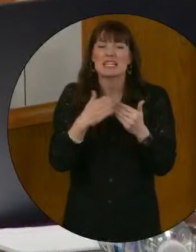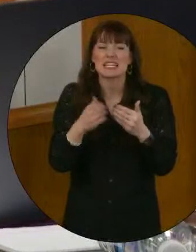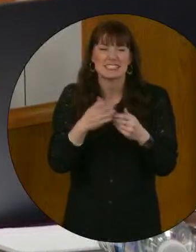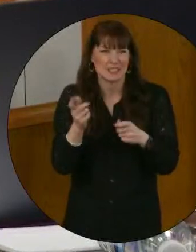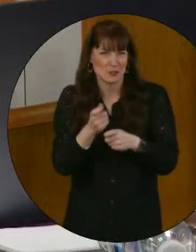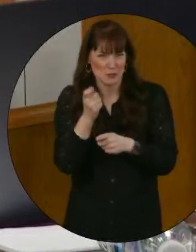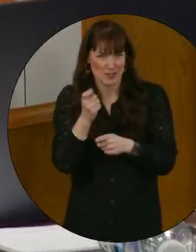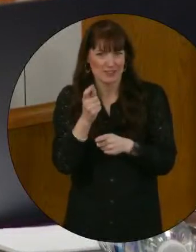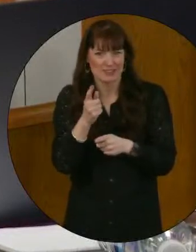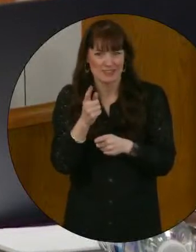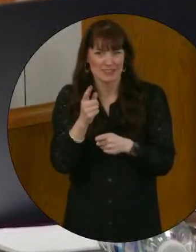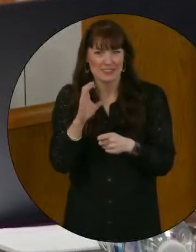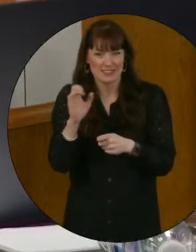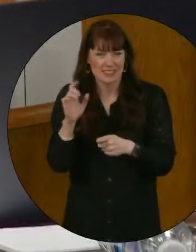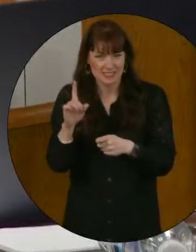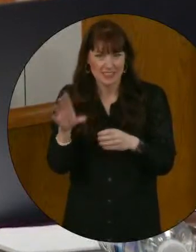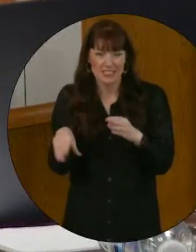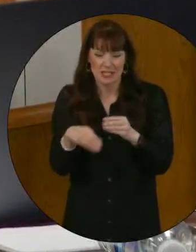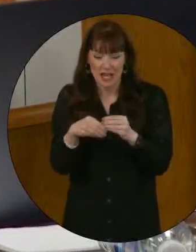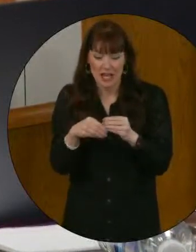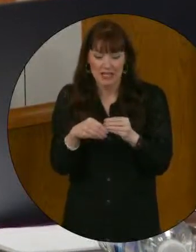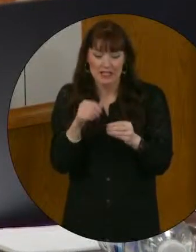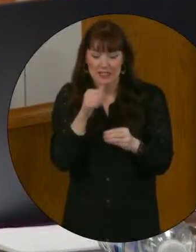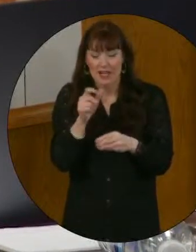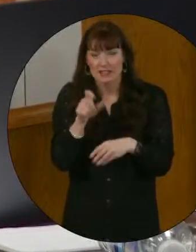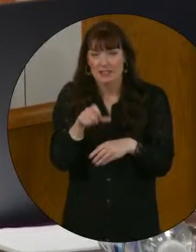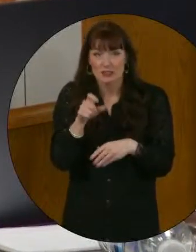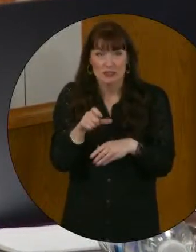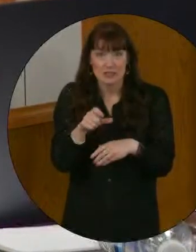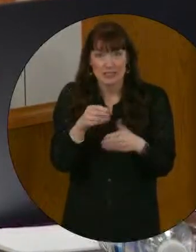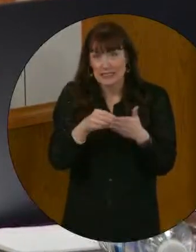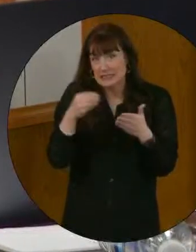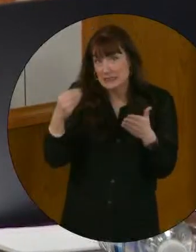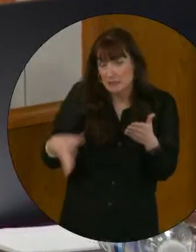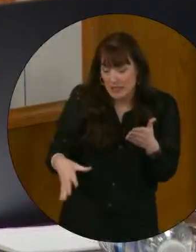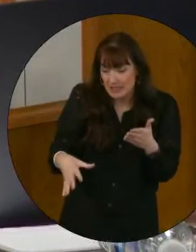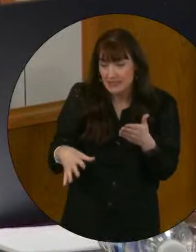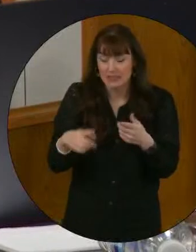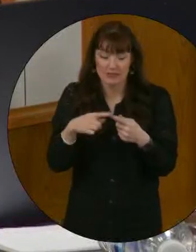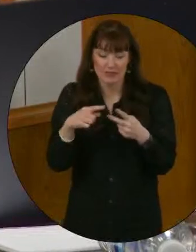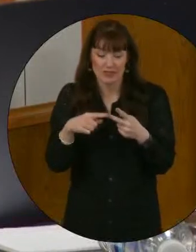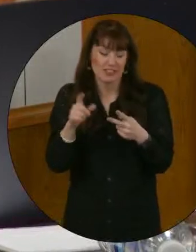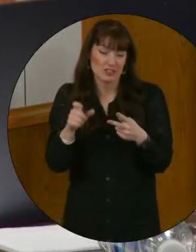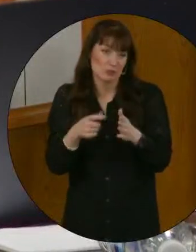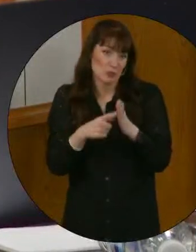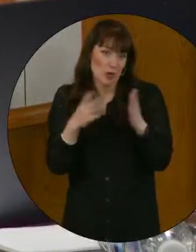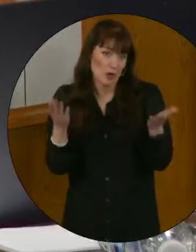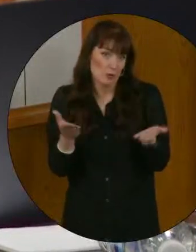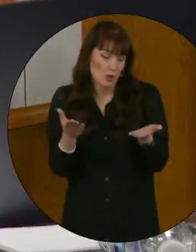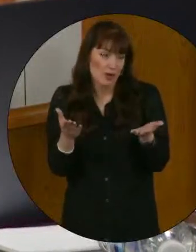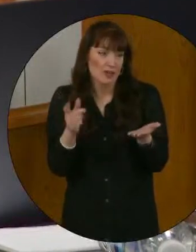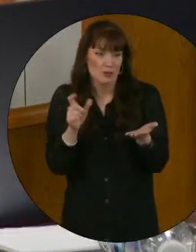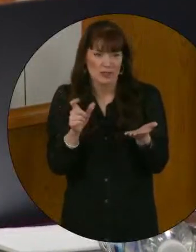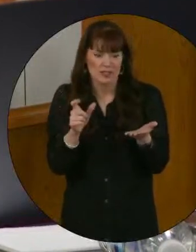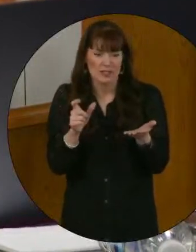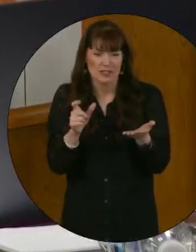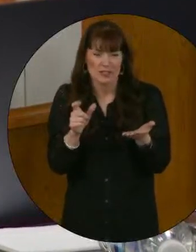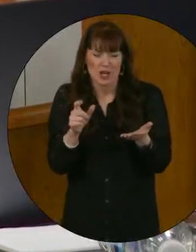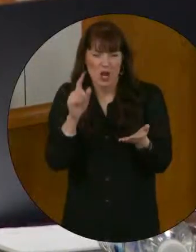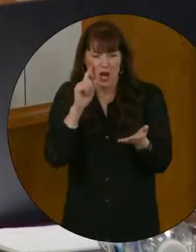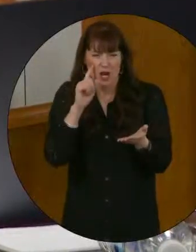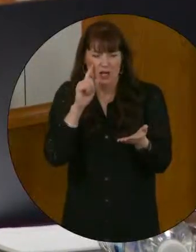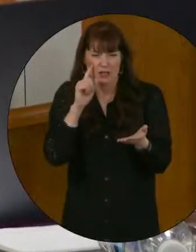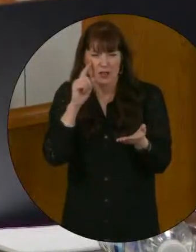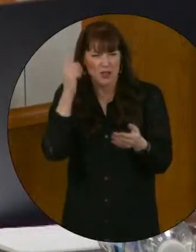that the district could build in they're not necessarily costly. They just require us to reframe our way of